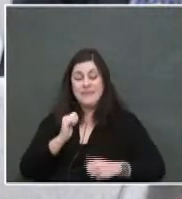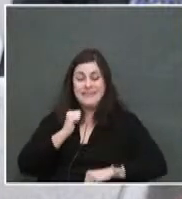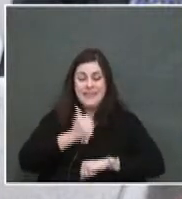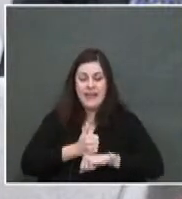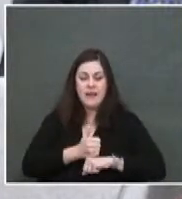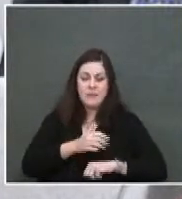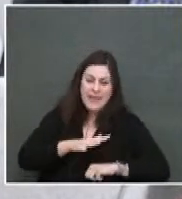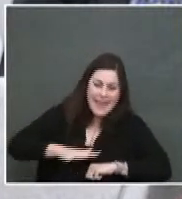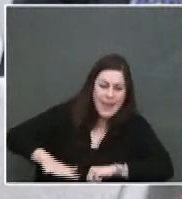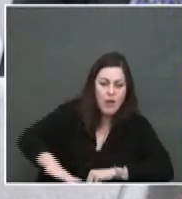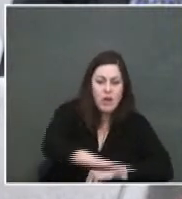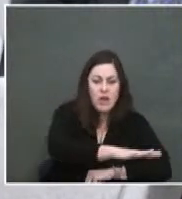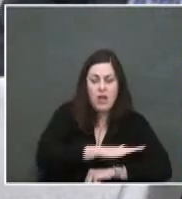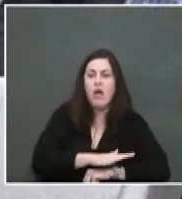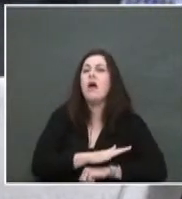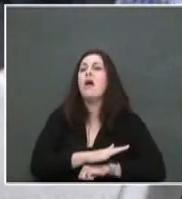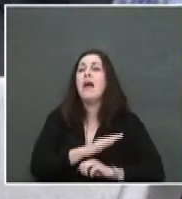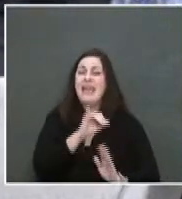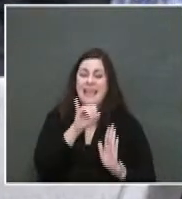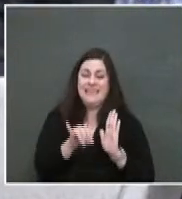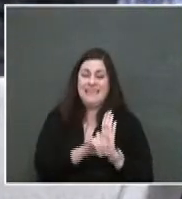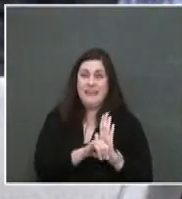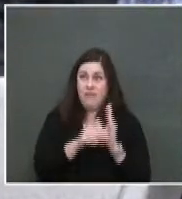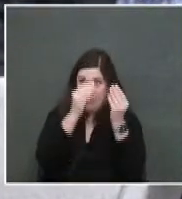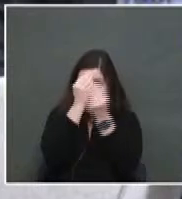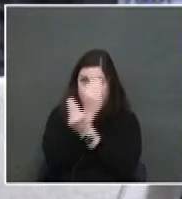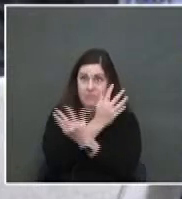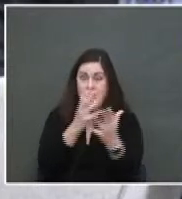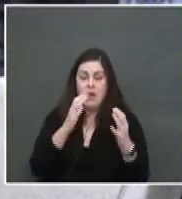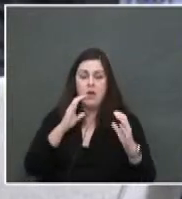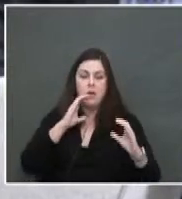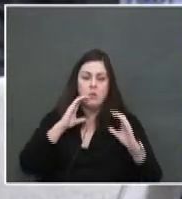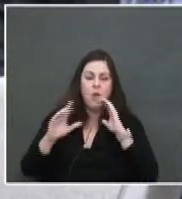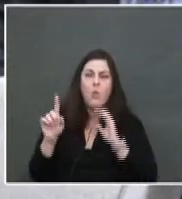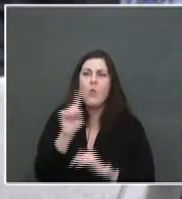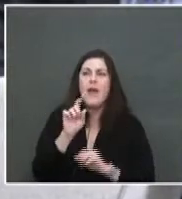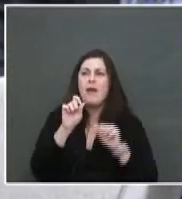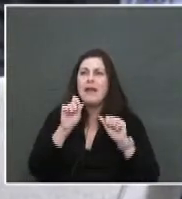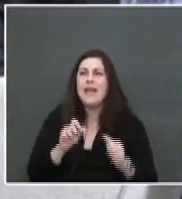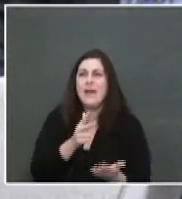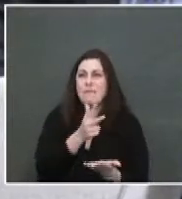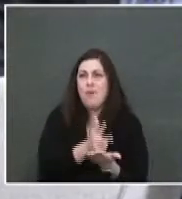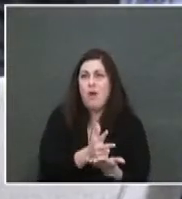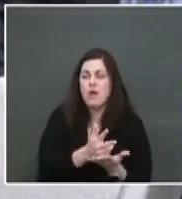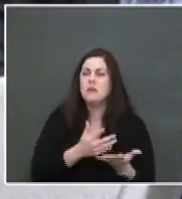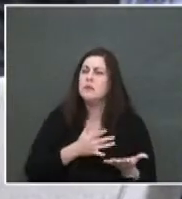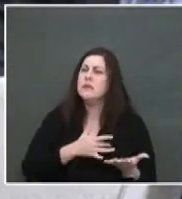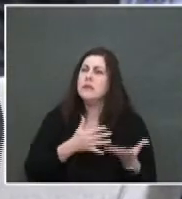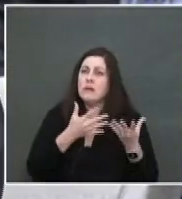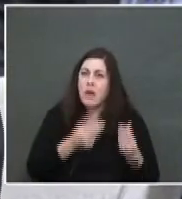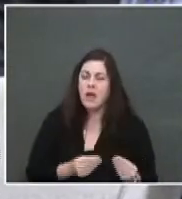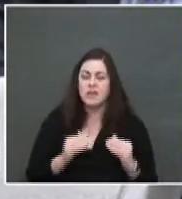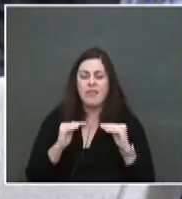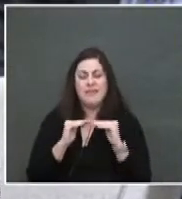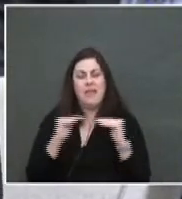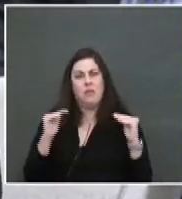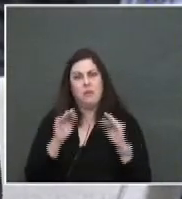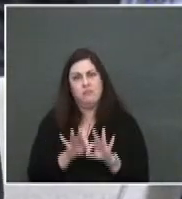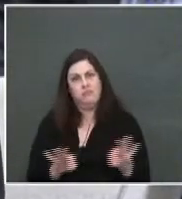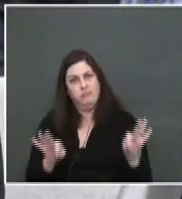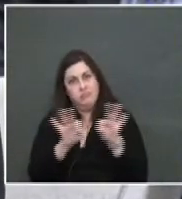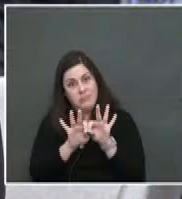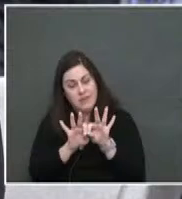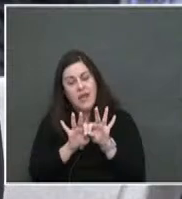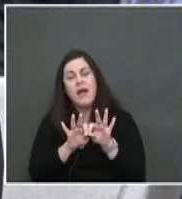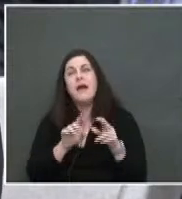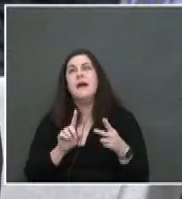facilities or identifying facilities for these people to park, right? Because that's compassion too, that's equity. Lastly, it's a thank